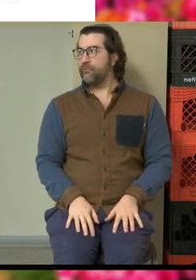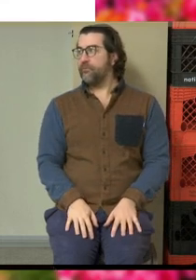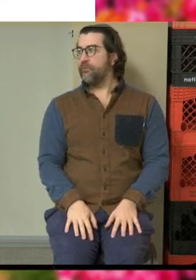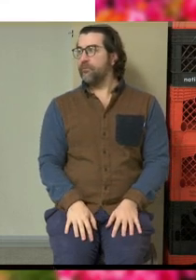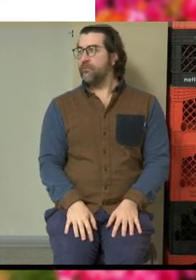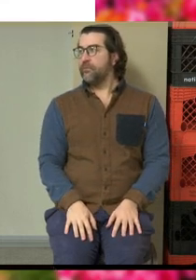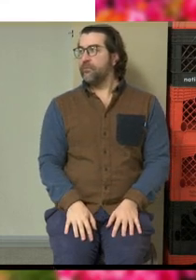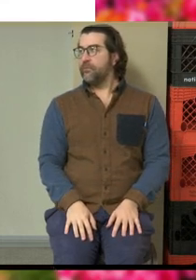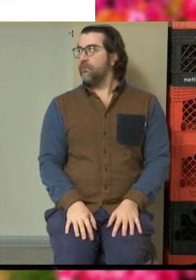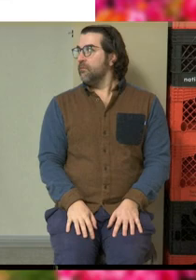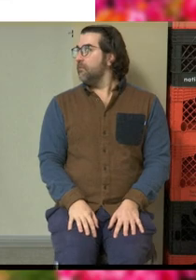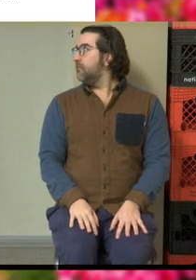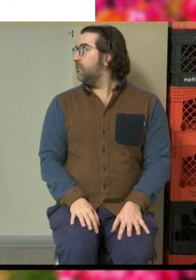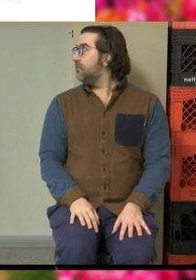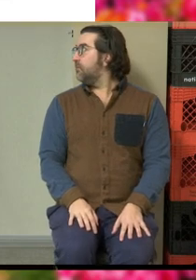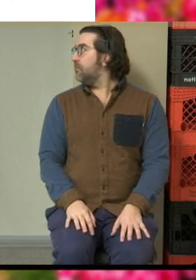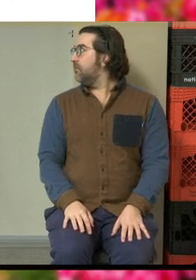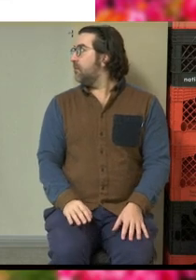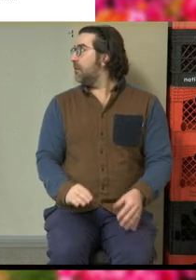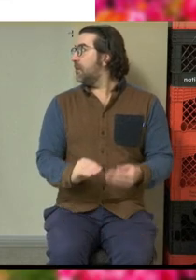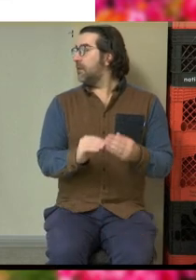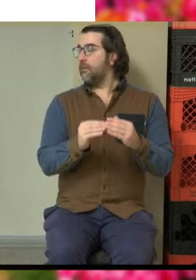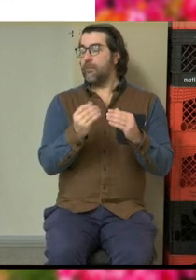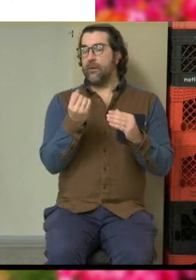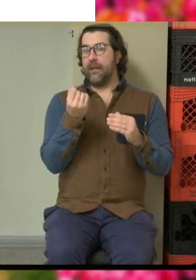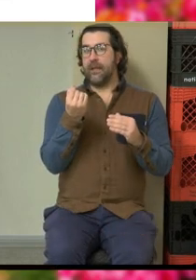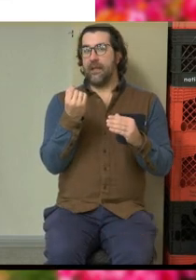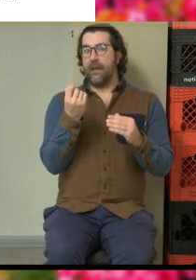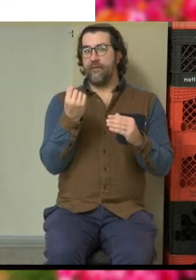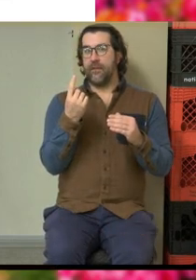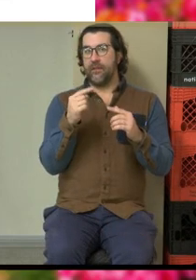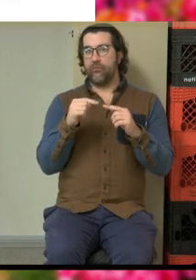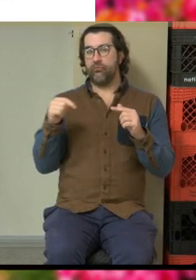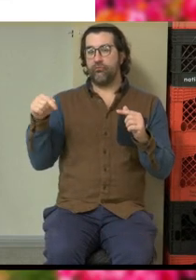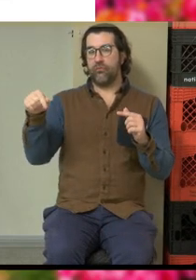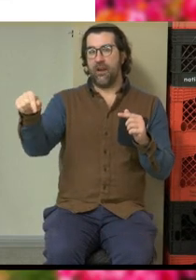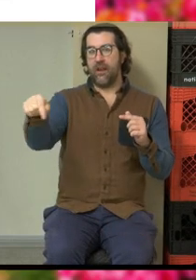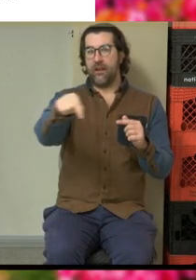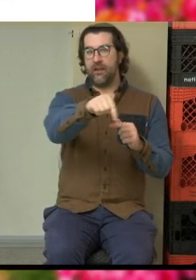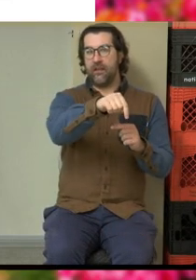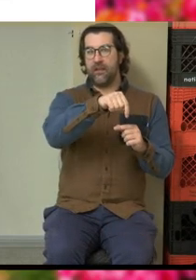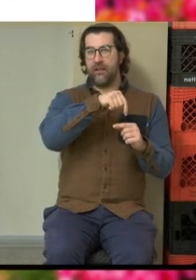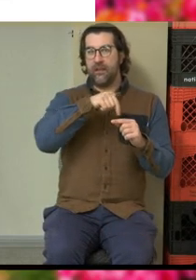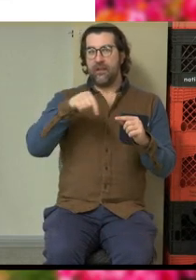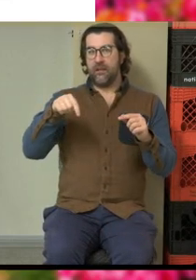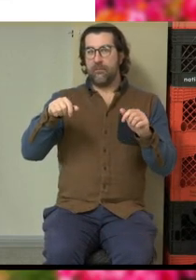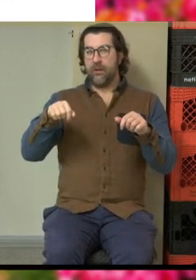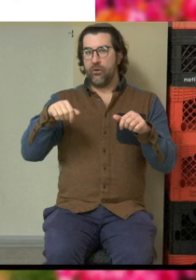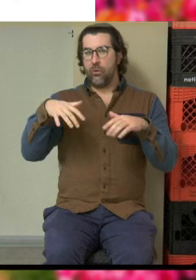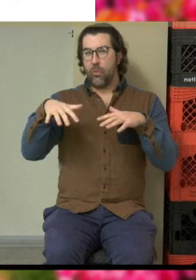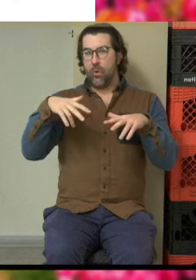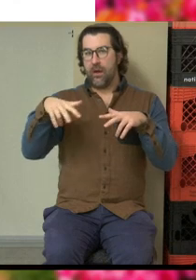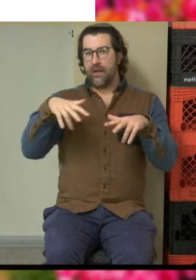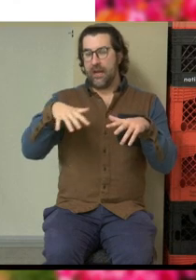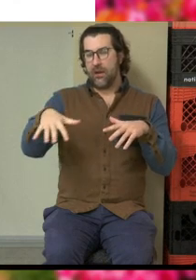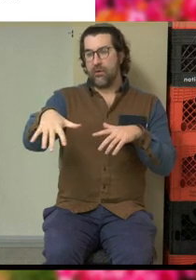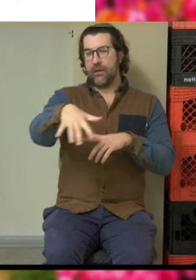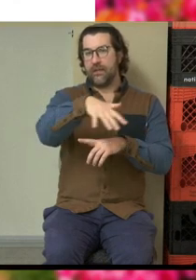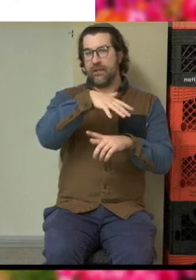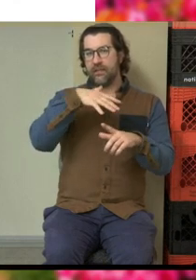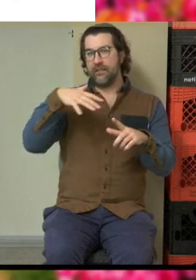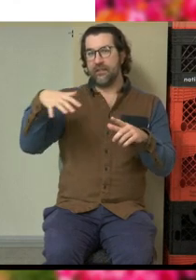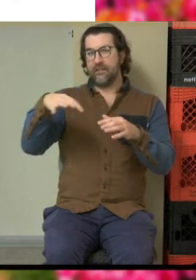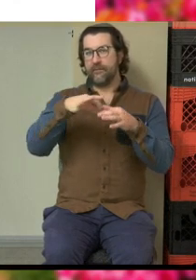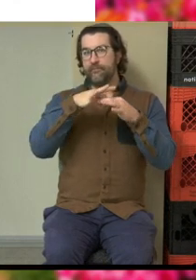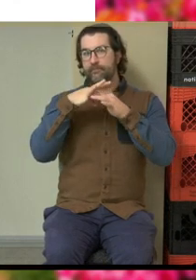Number 11 is, again, a tricycle track that would go around that space or potential walking space that connects to that larger